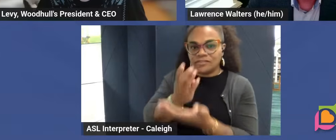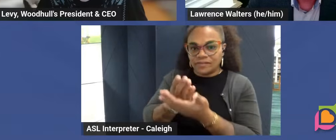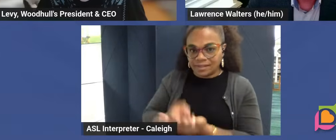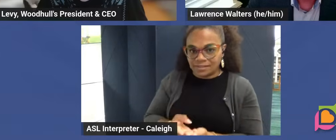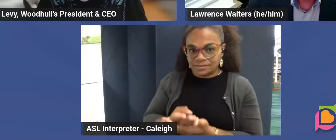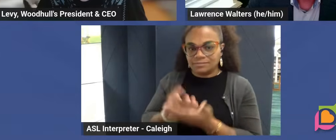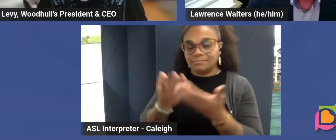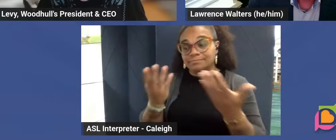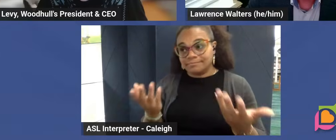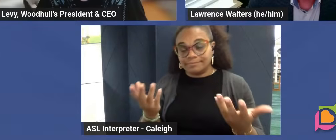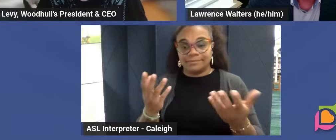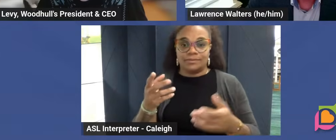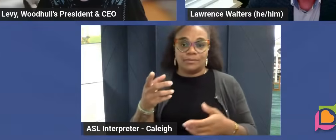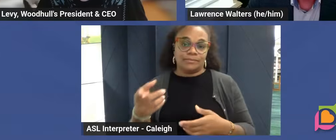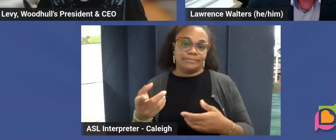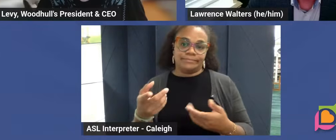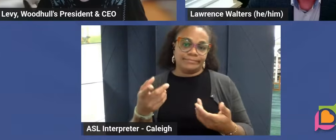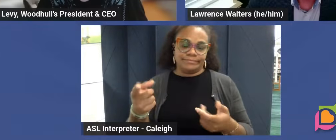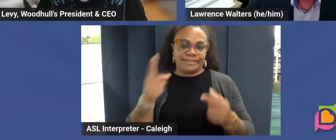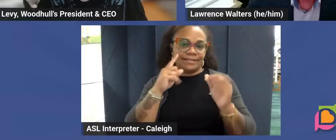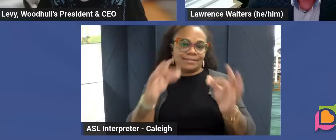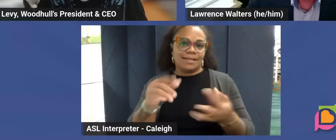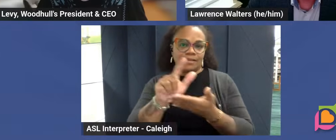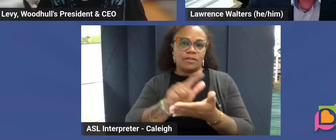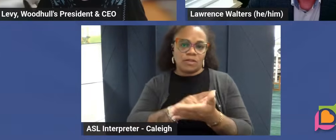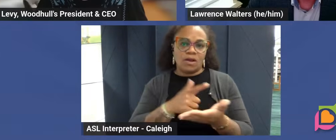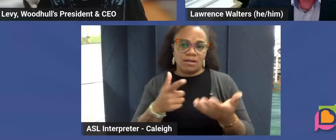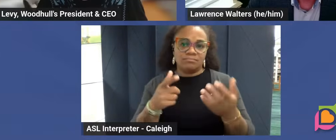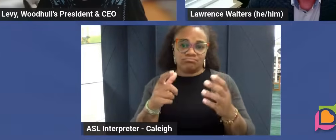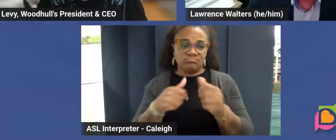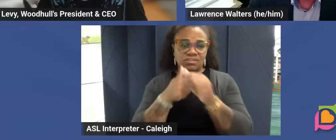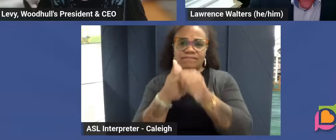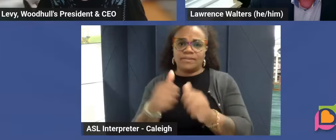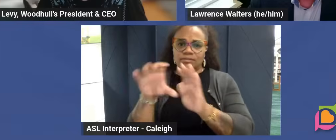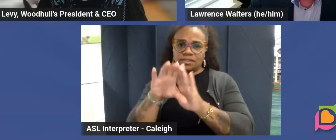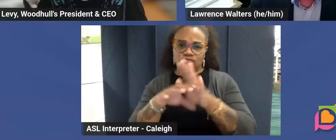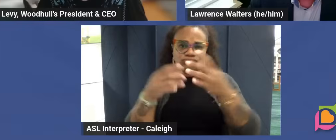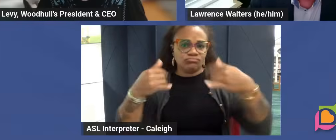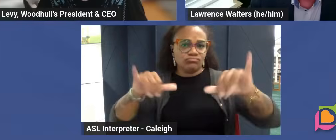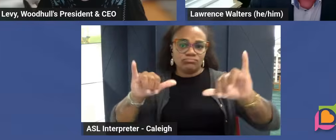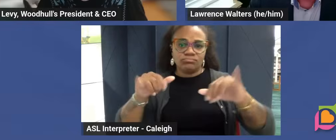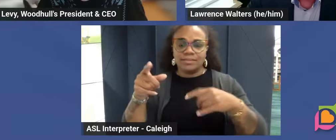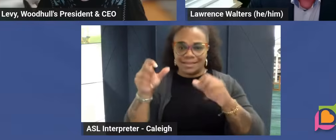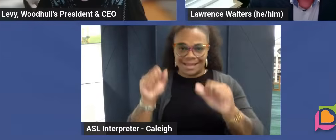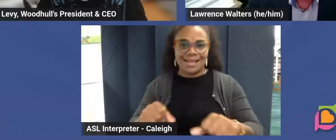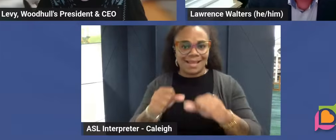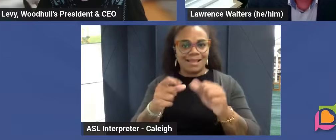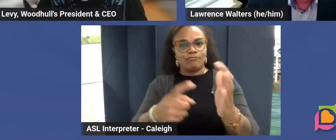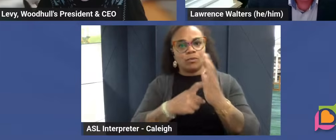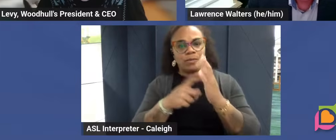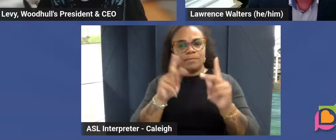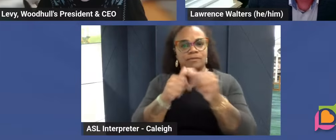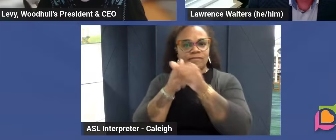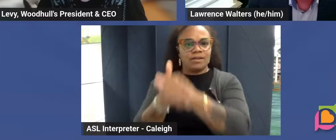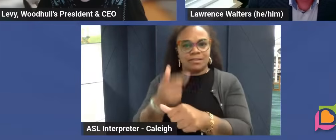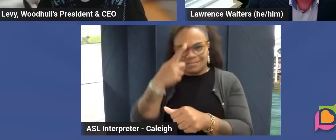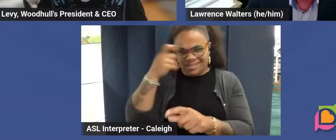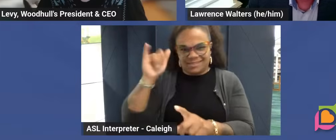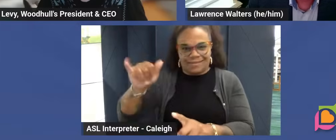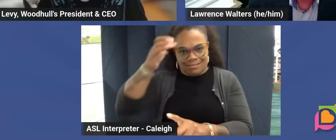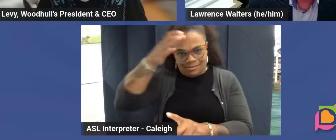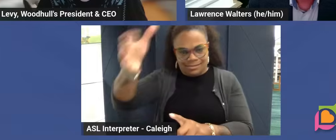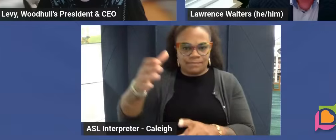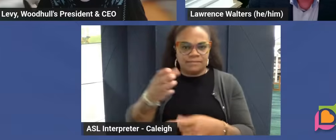law is constitutional and can be enforced under this intermediate scrutiny basis,